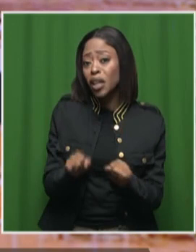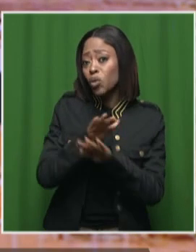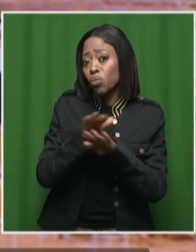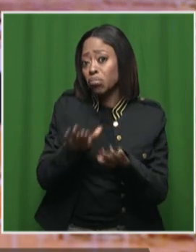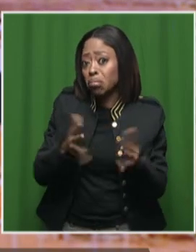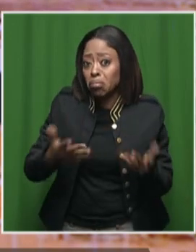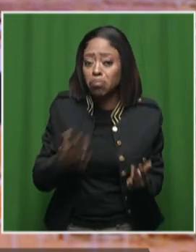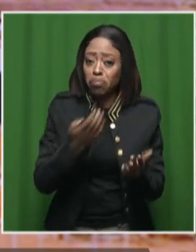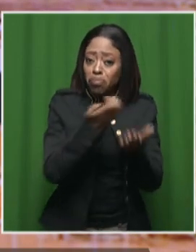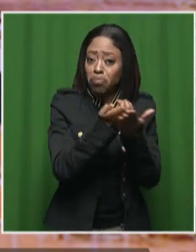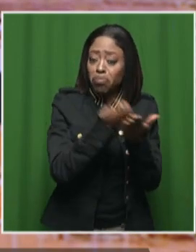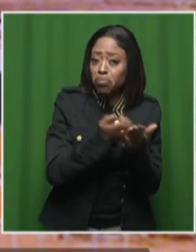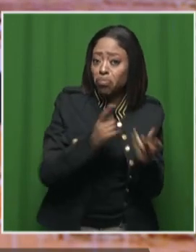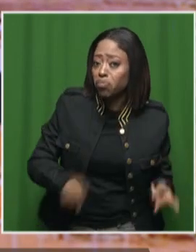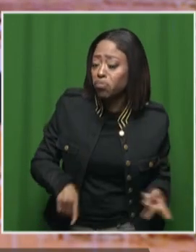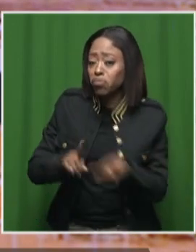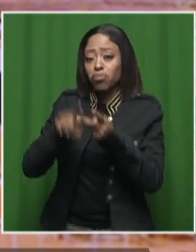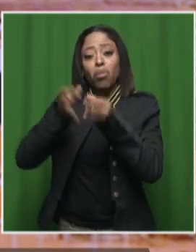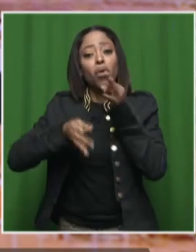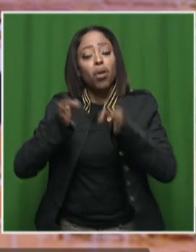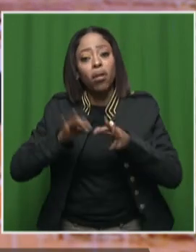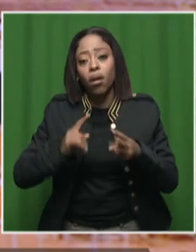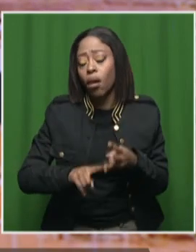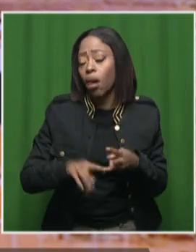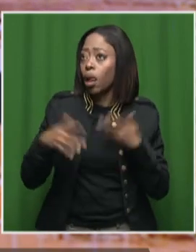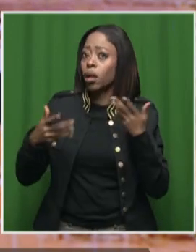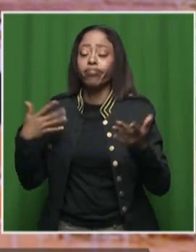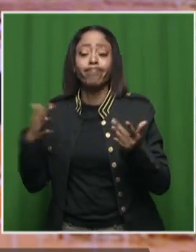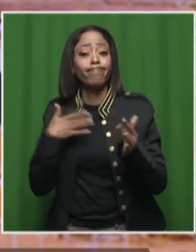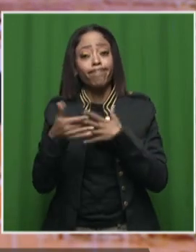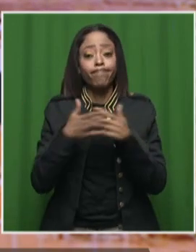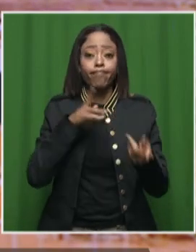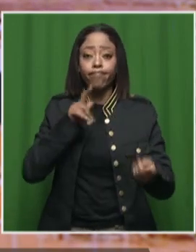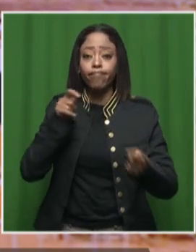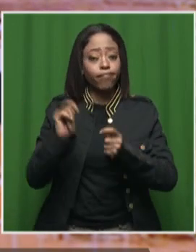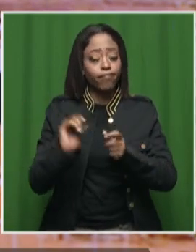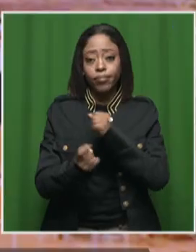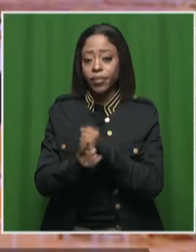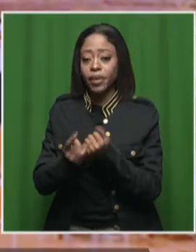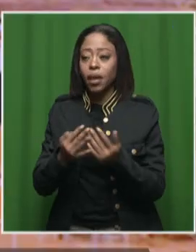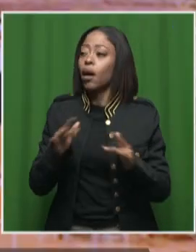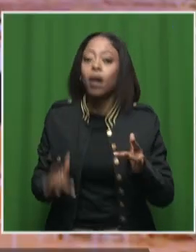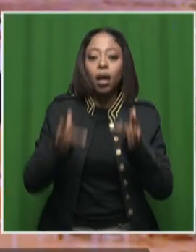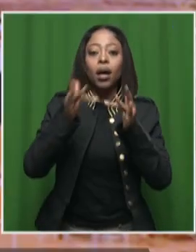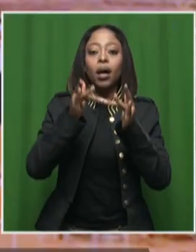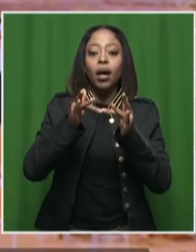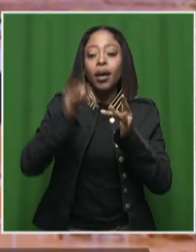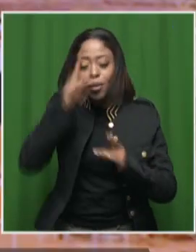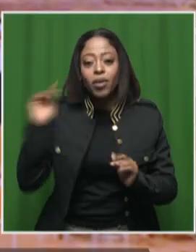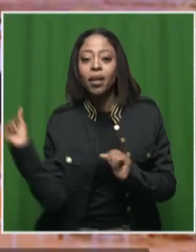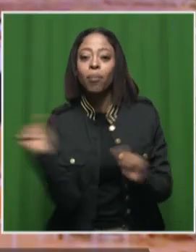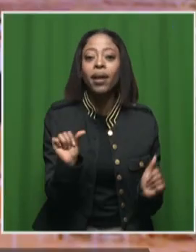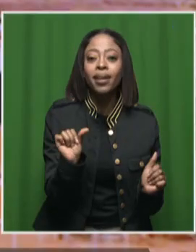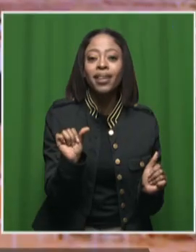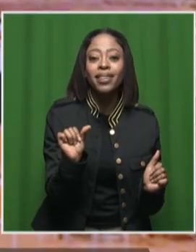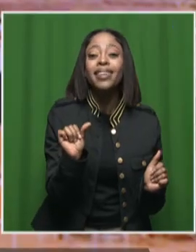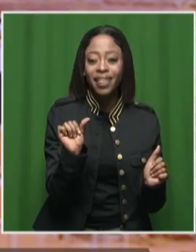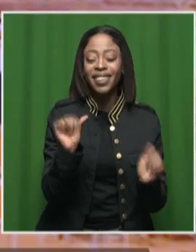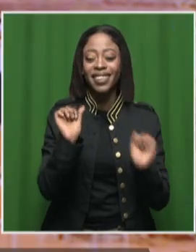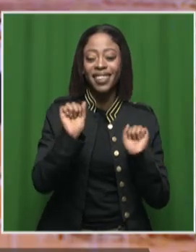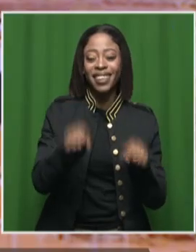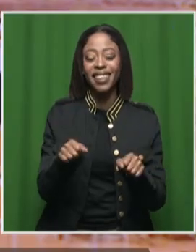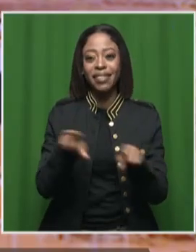whether it be economic, whether it be political transformation, whatever the case may be. I believe we've managed to get the professor back up, but on